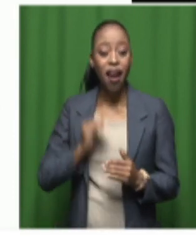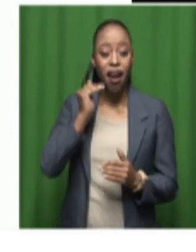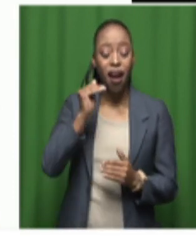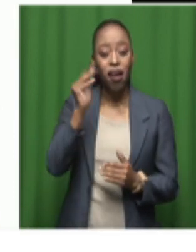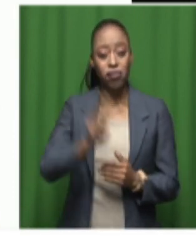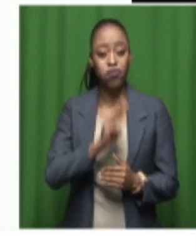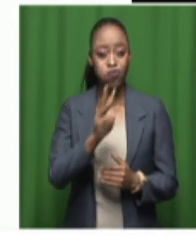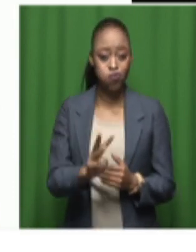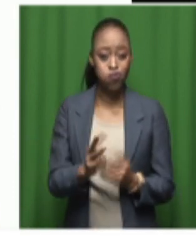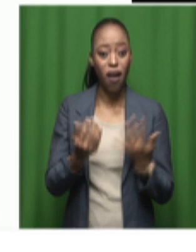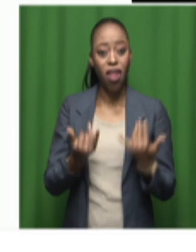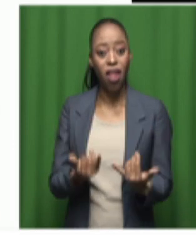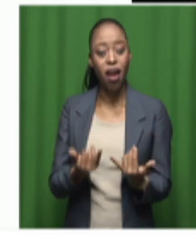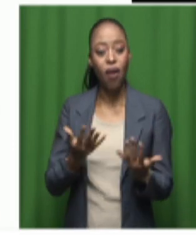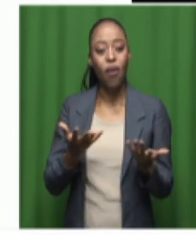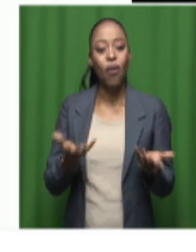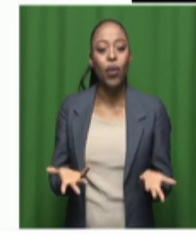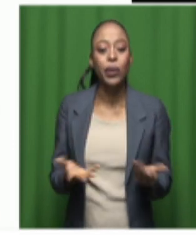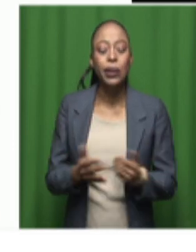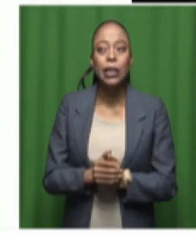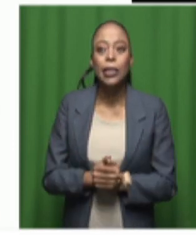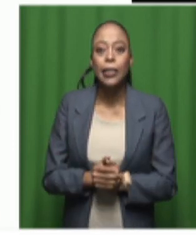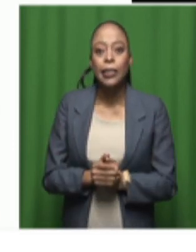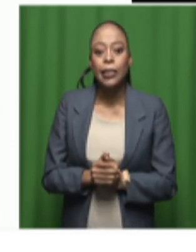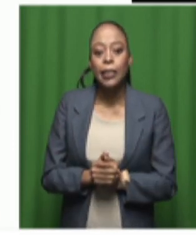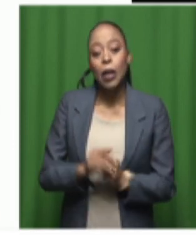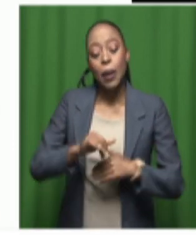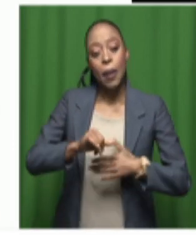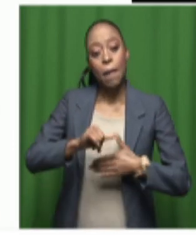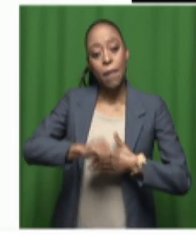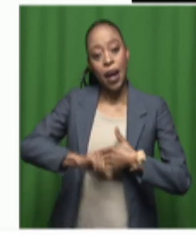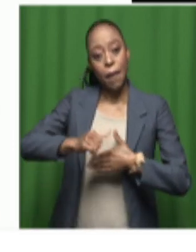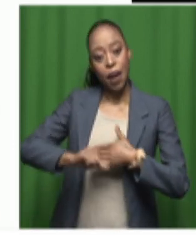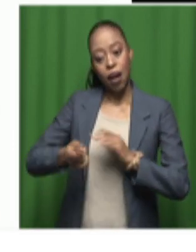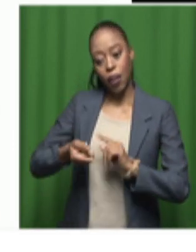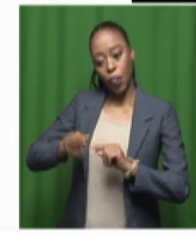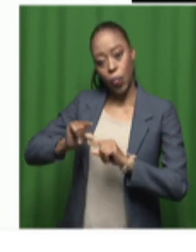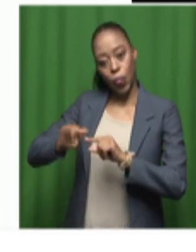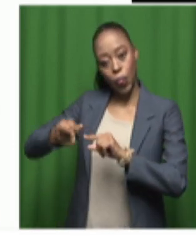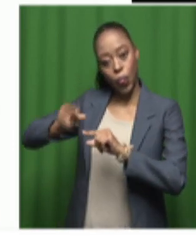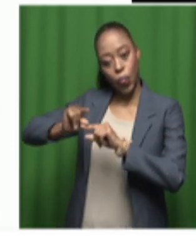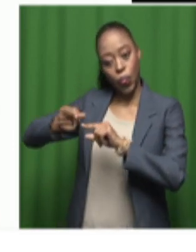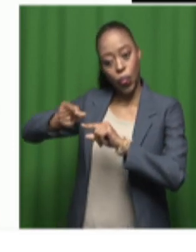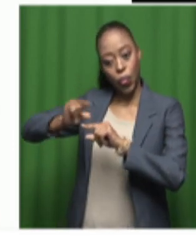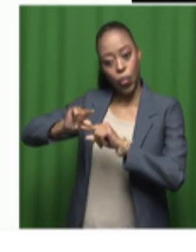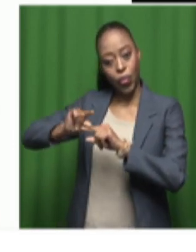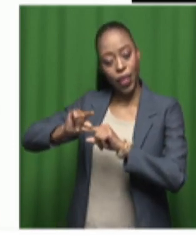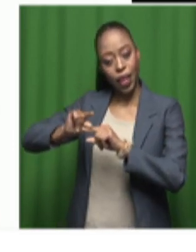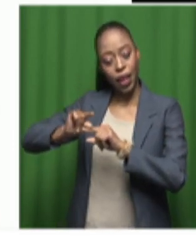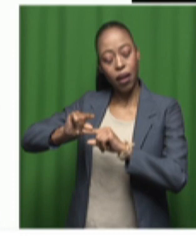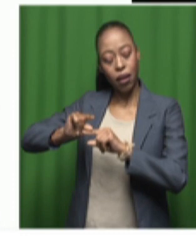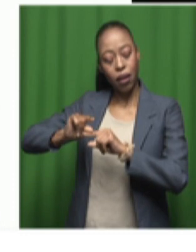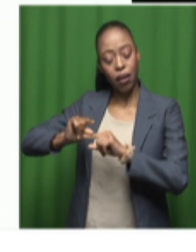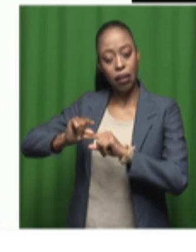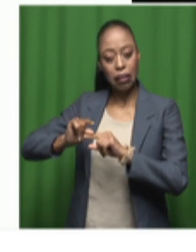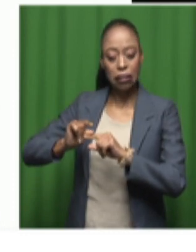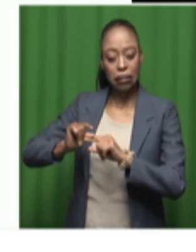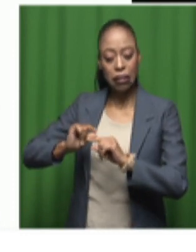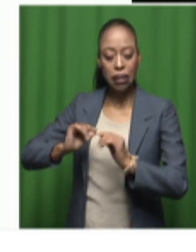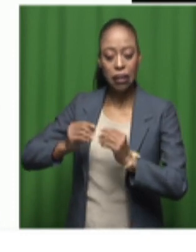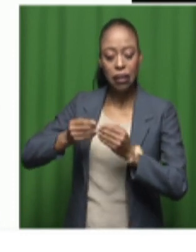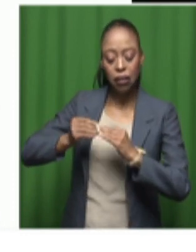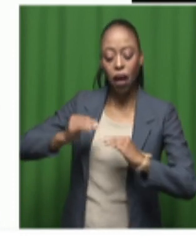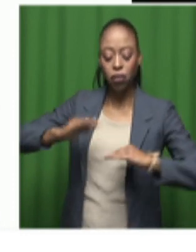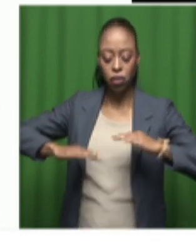high. What we are saying is that the monthly increases are beginning to moderate and are beginning